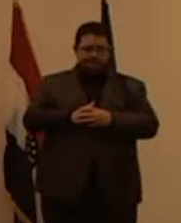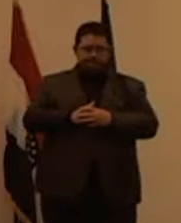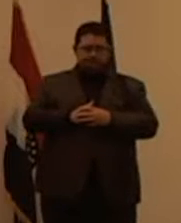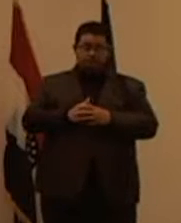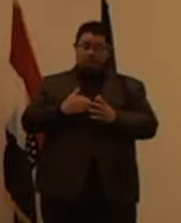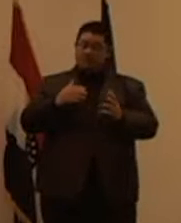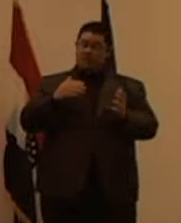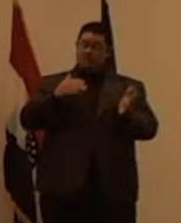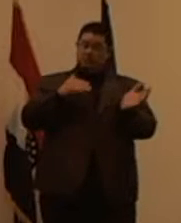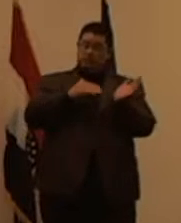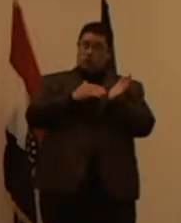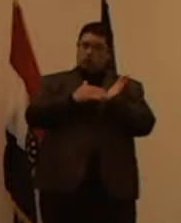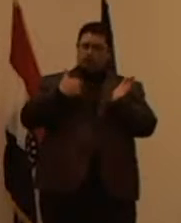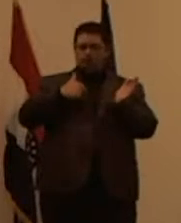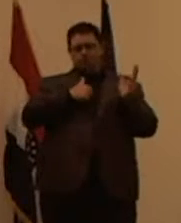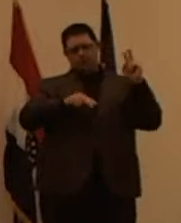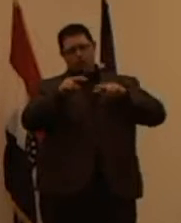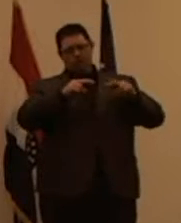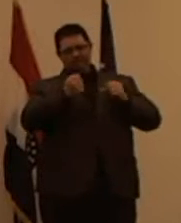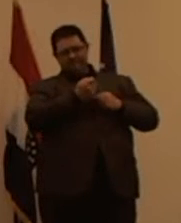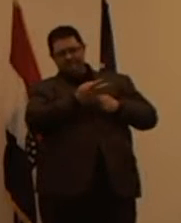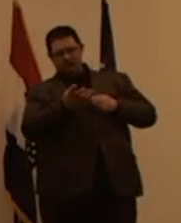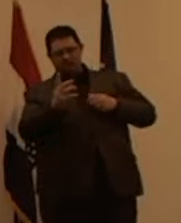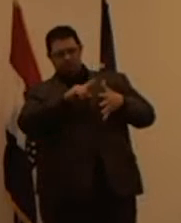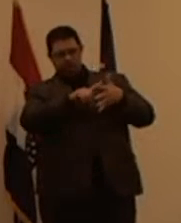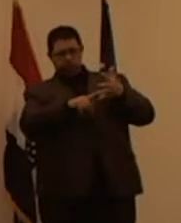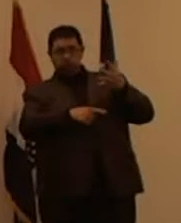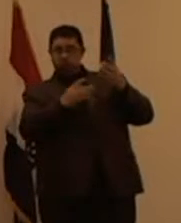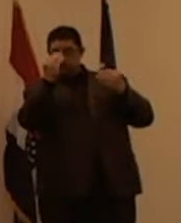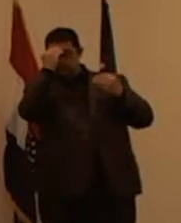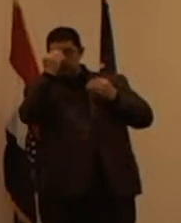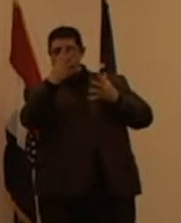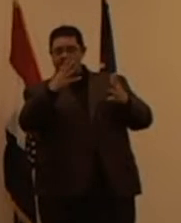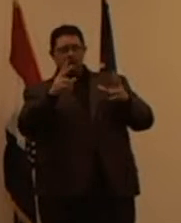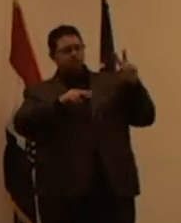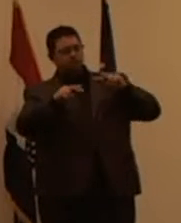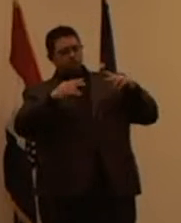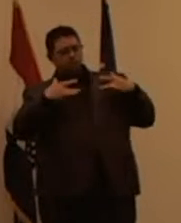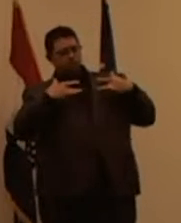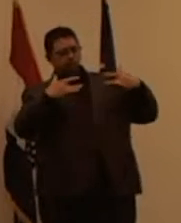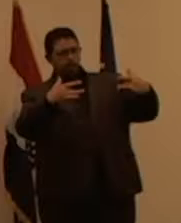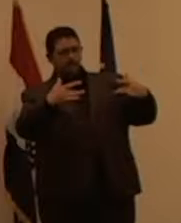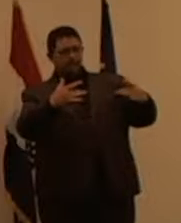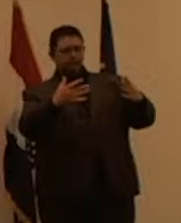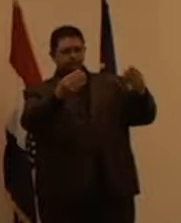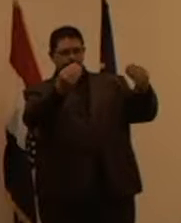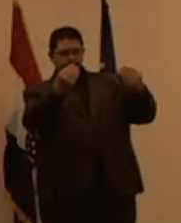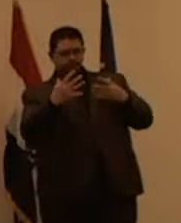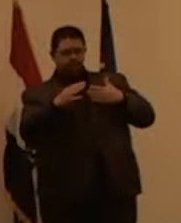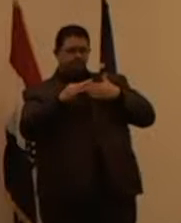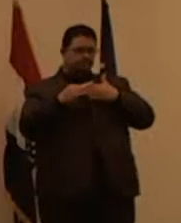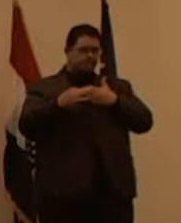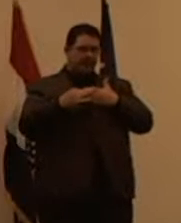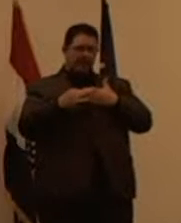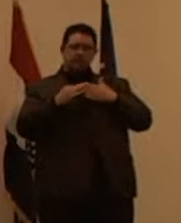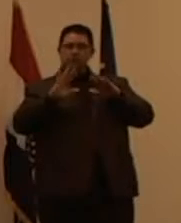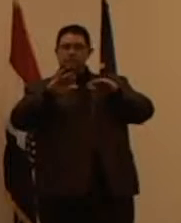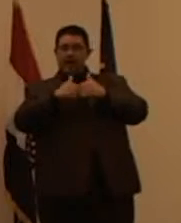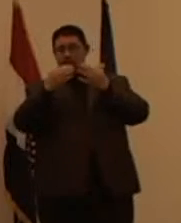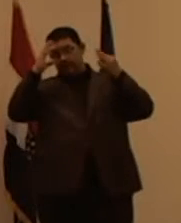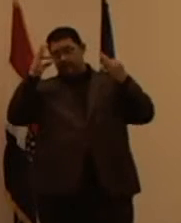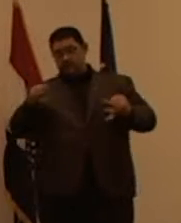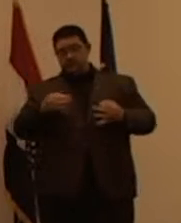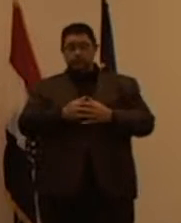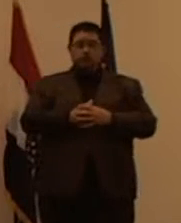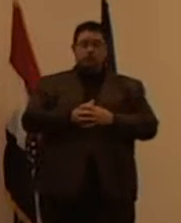look at several pieces of data to understand these trends and to give us guidance on decisions that we make. So